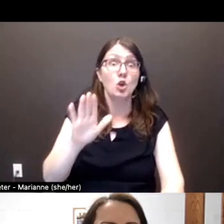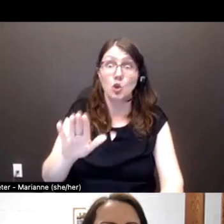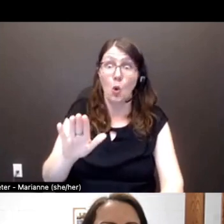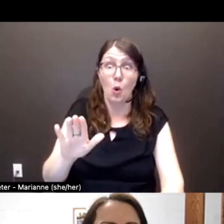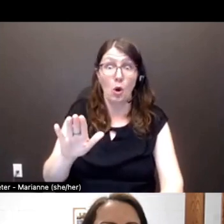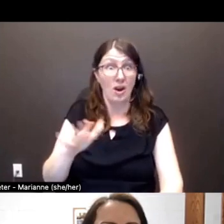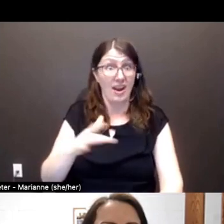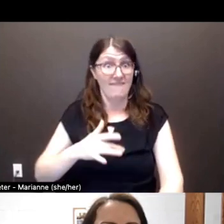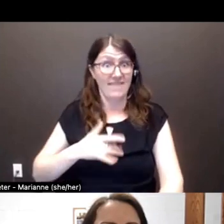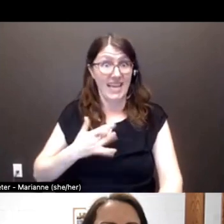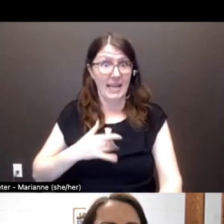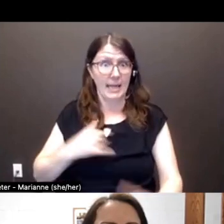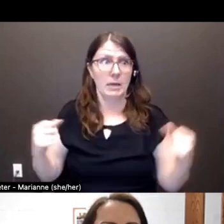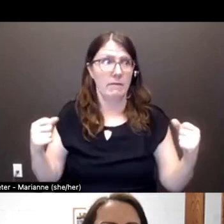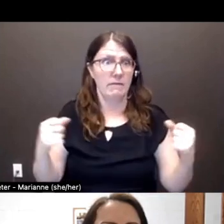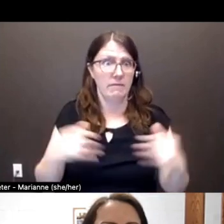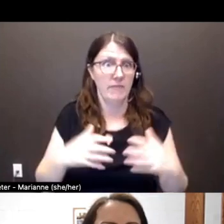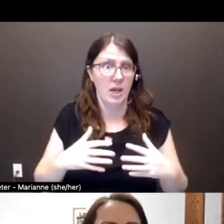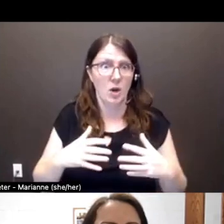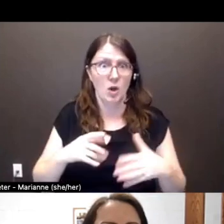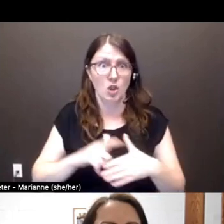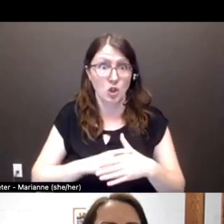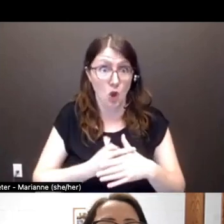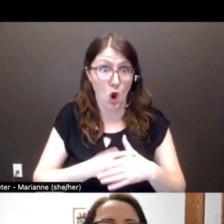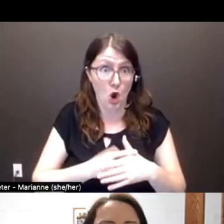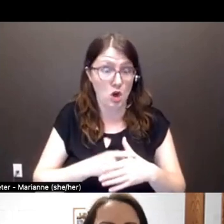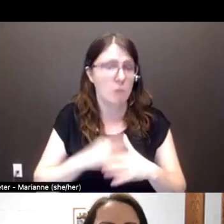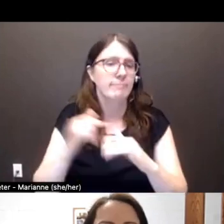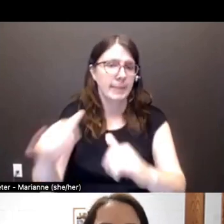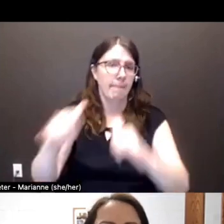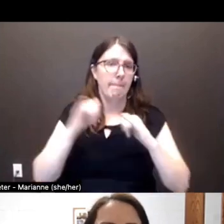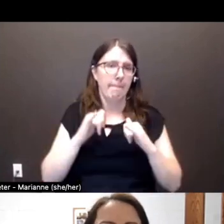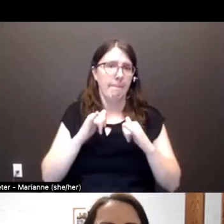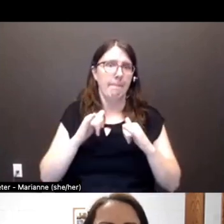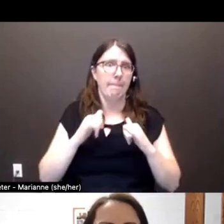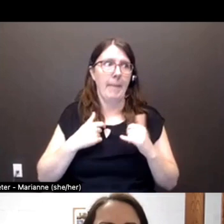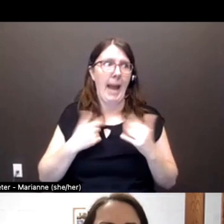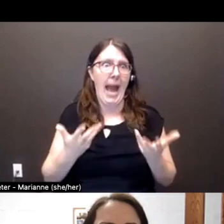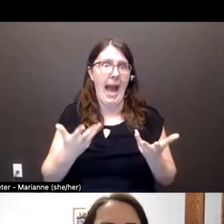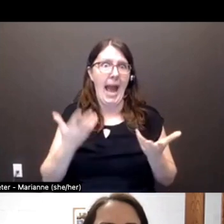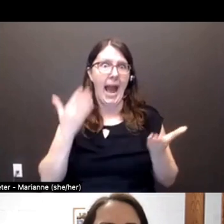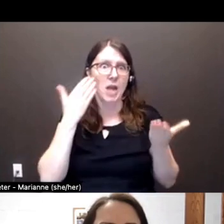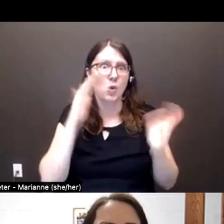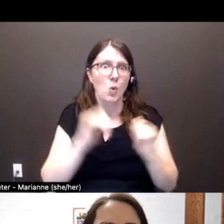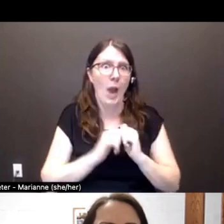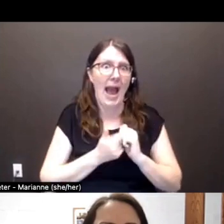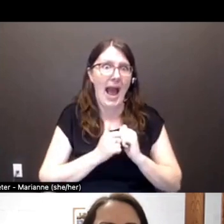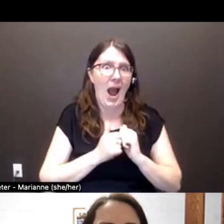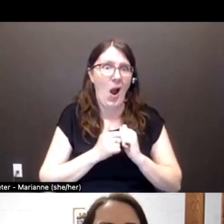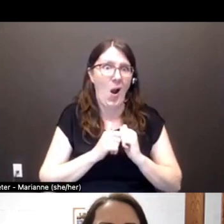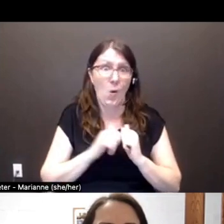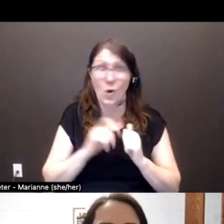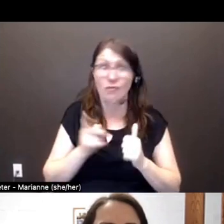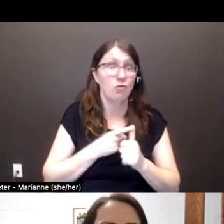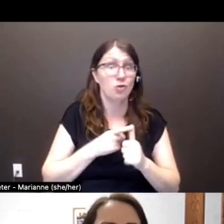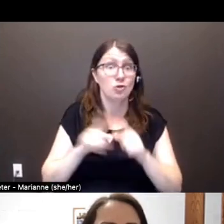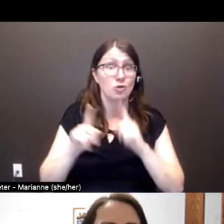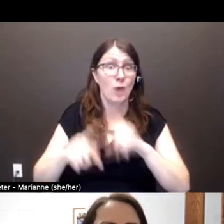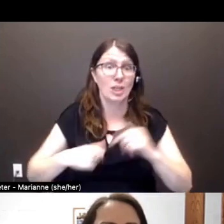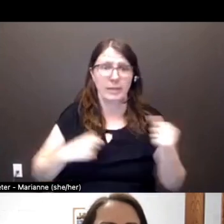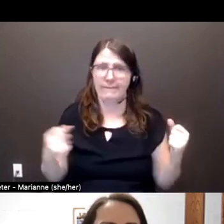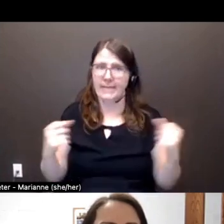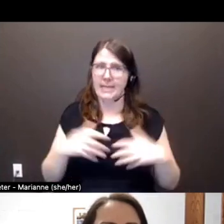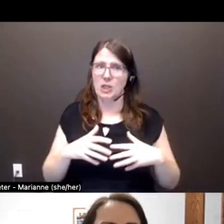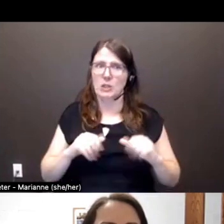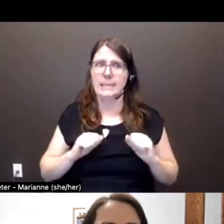our starting point, where there is fear and not knowing, how to approach it. But then just going out there, and you